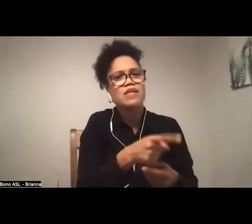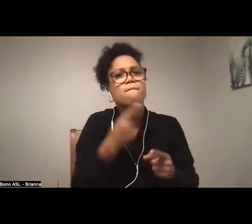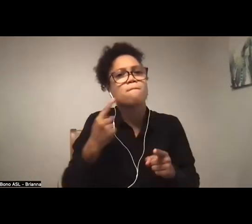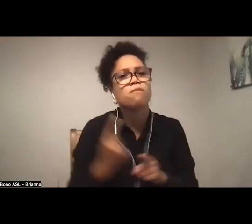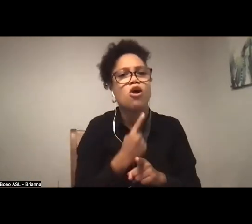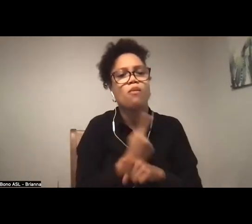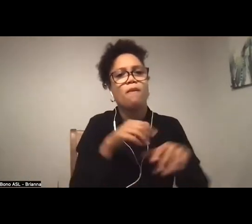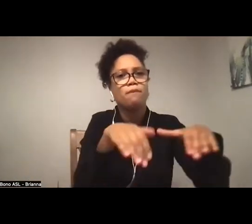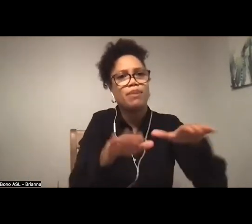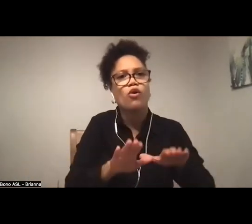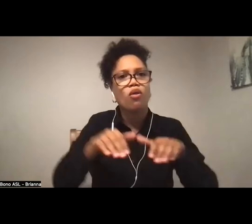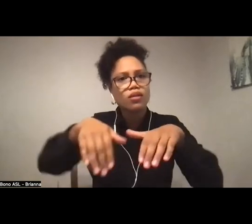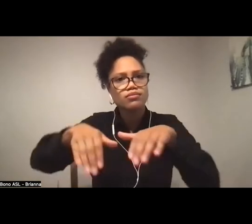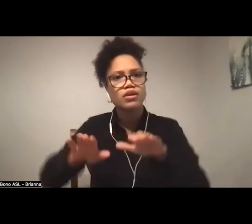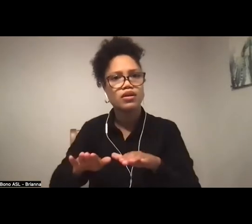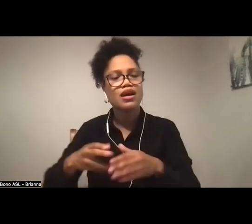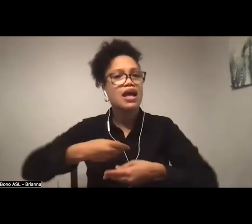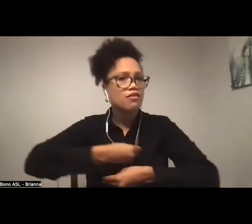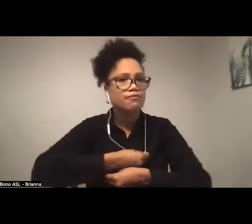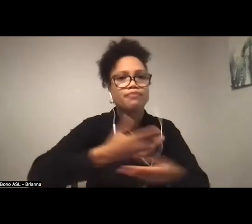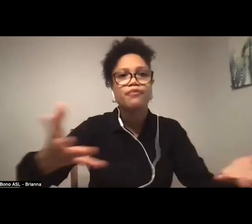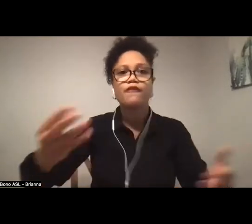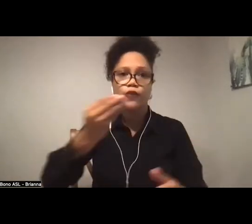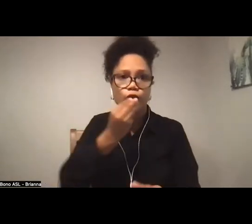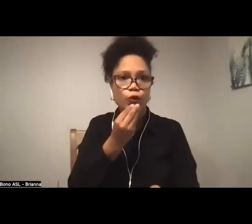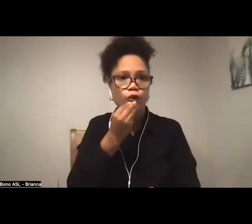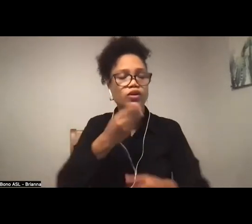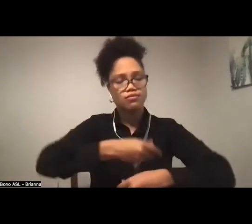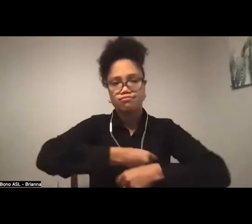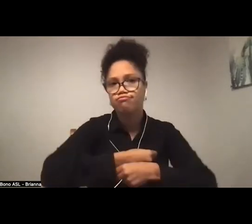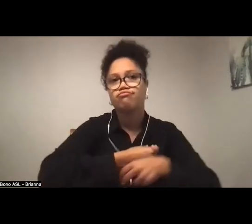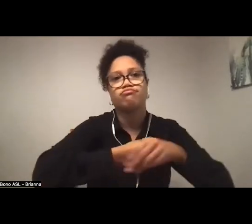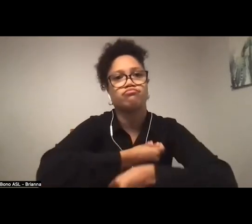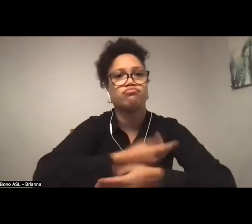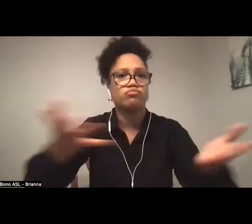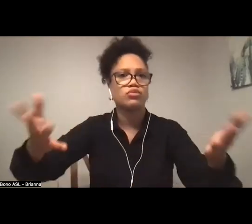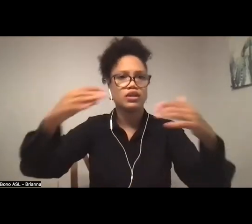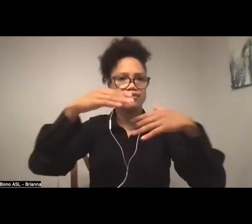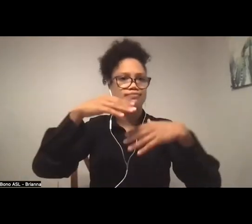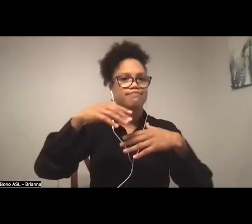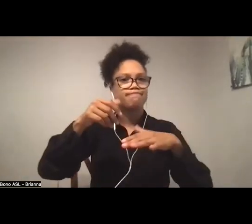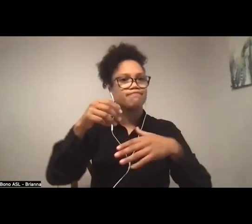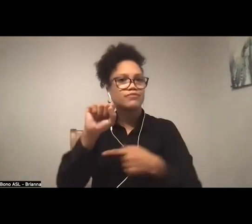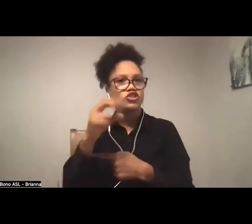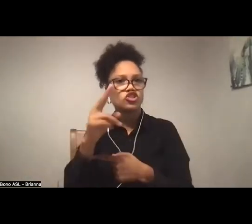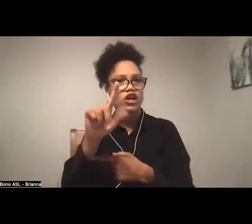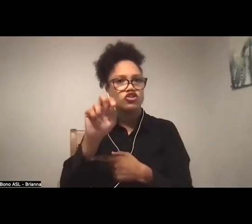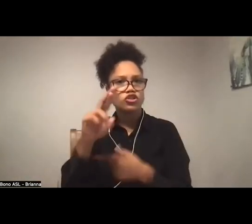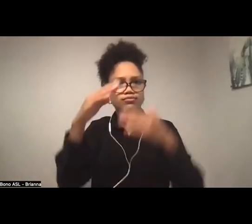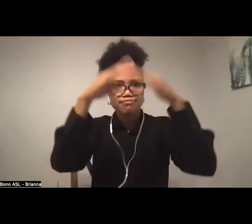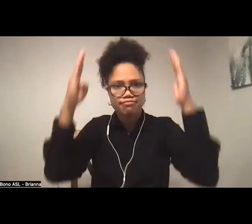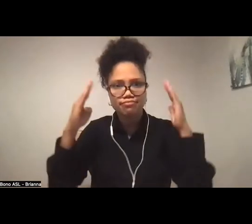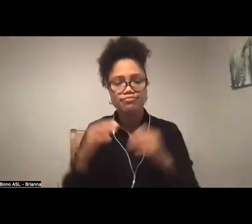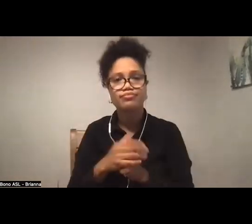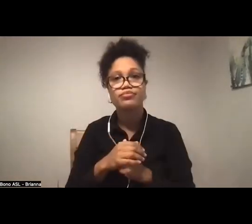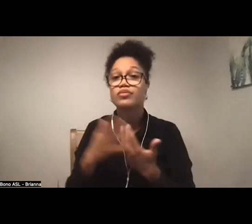could be food given, so that there could be shelter given. When we talk about women like Mama